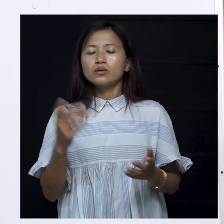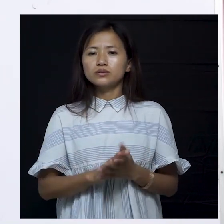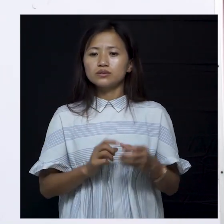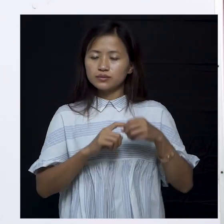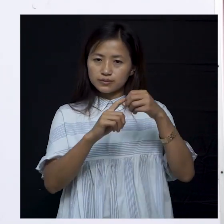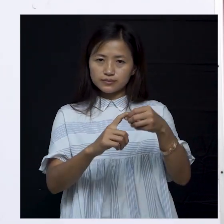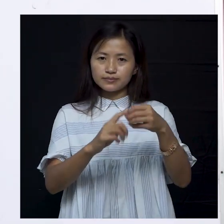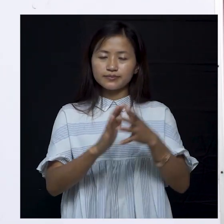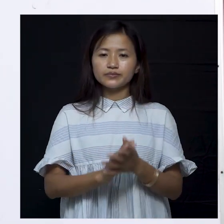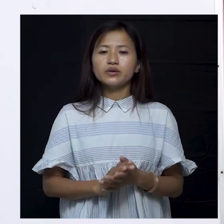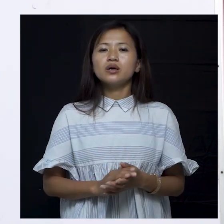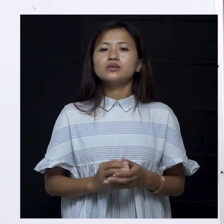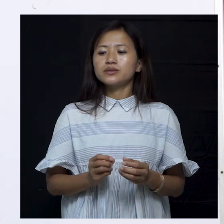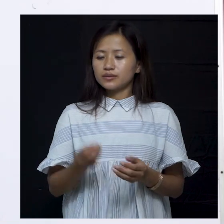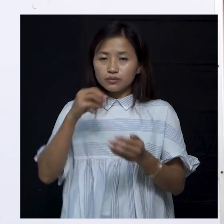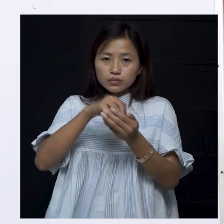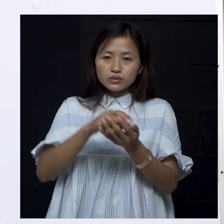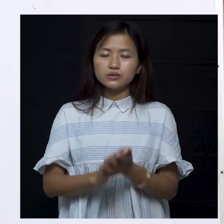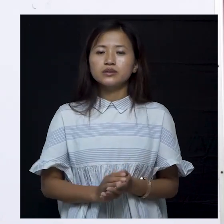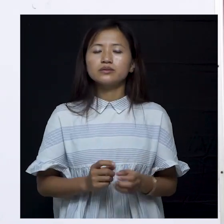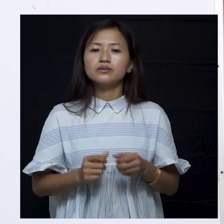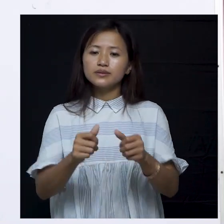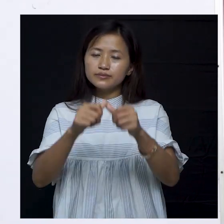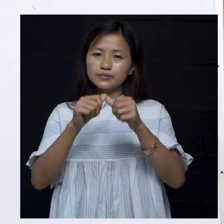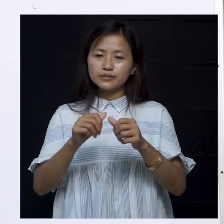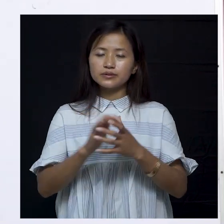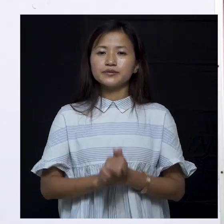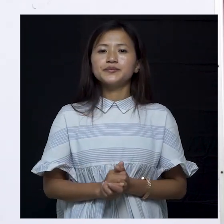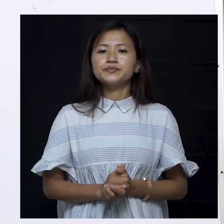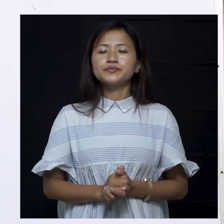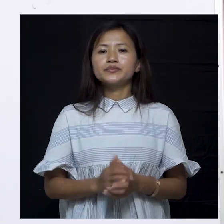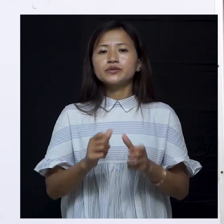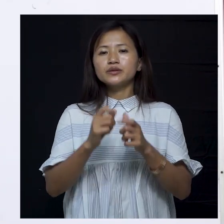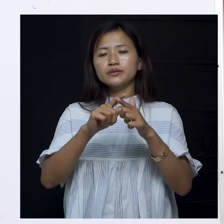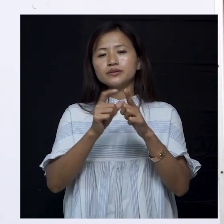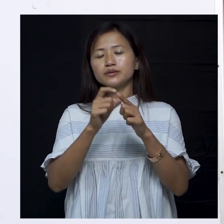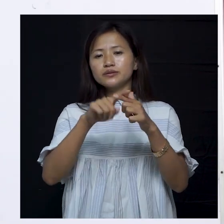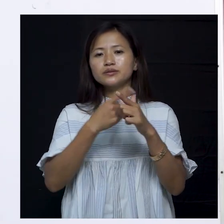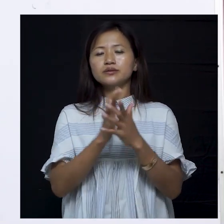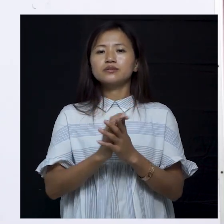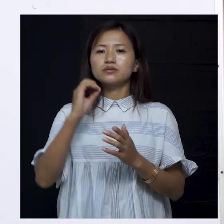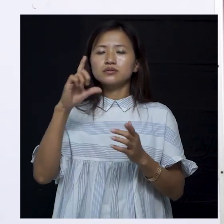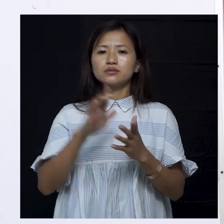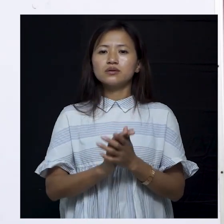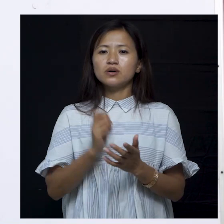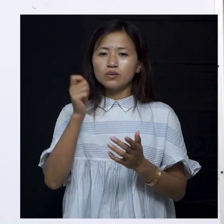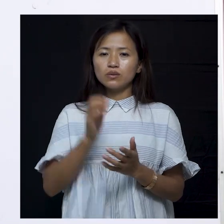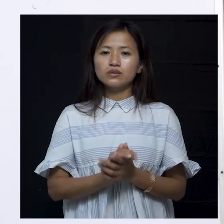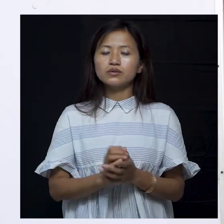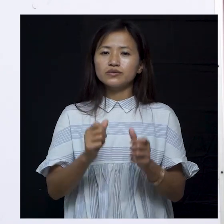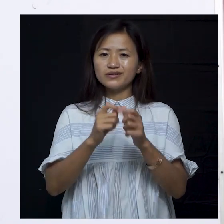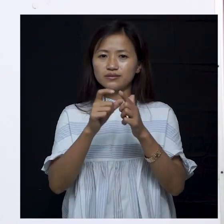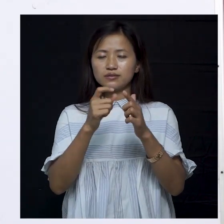get the answer. And those type of clauses are called as a noun clause. And an adjective clause will do the work of an